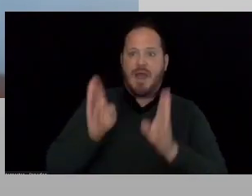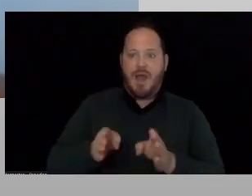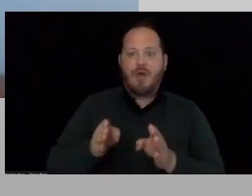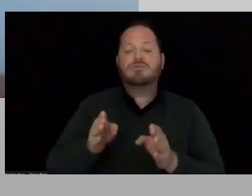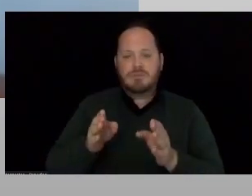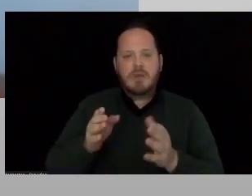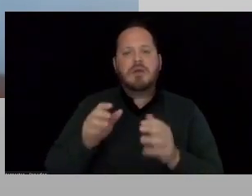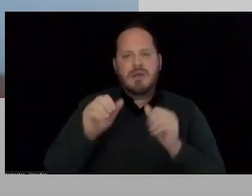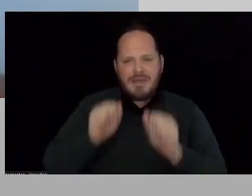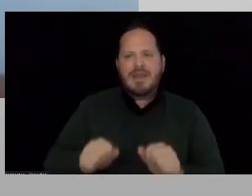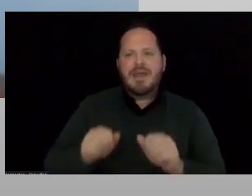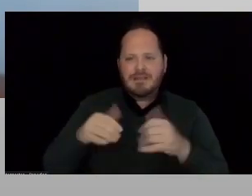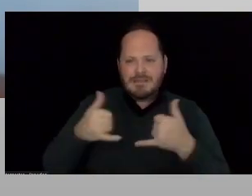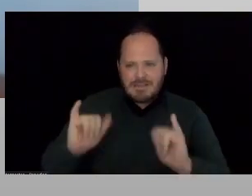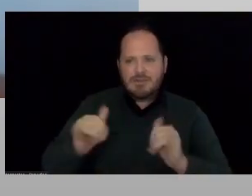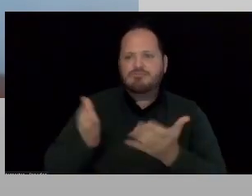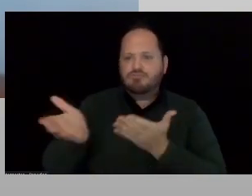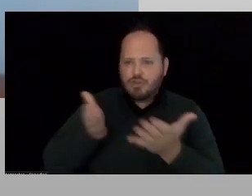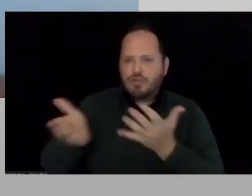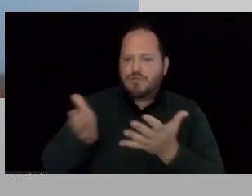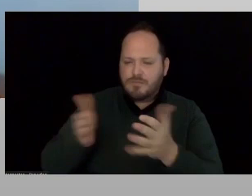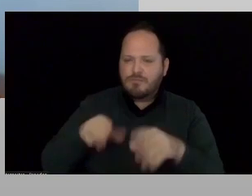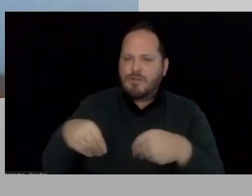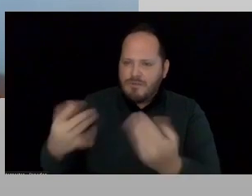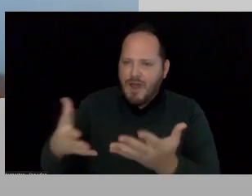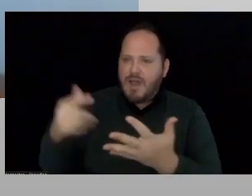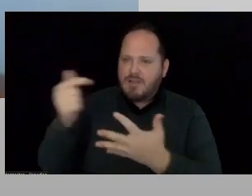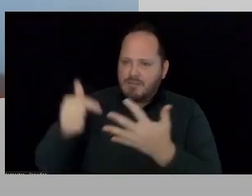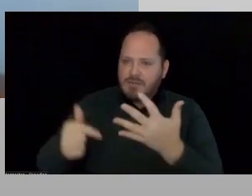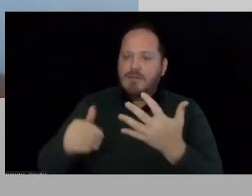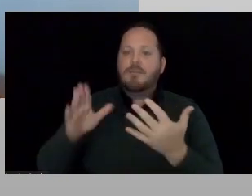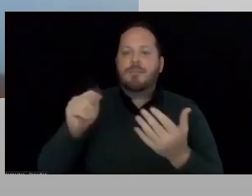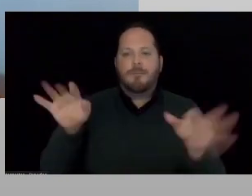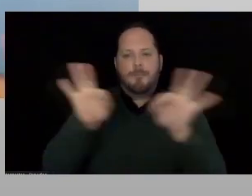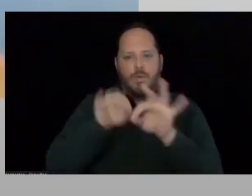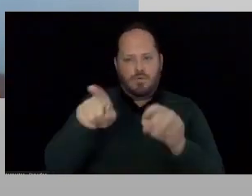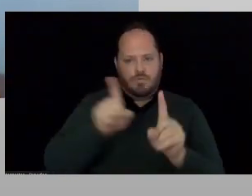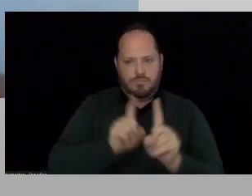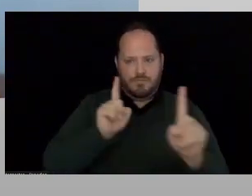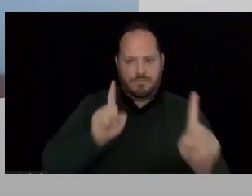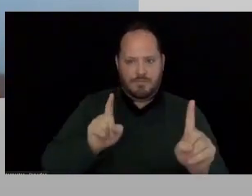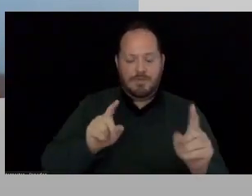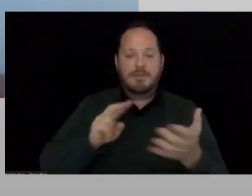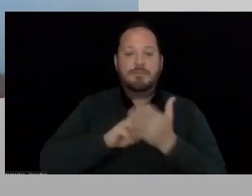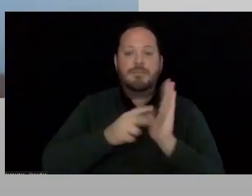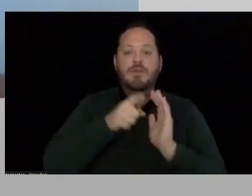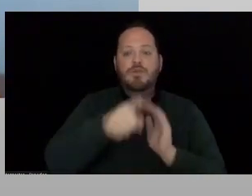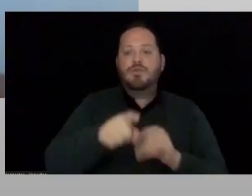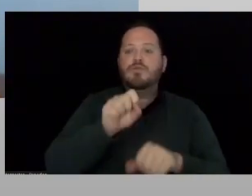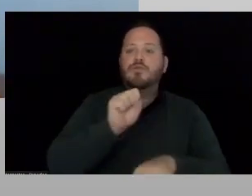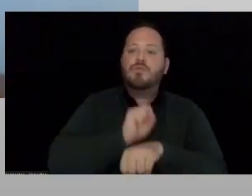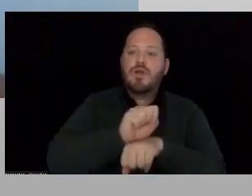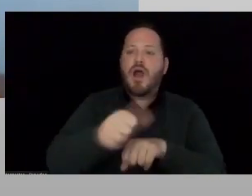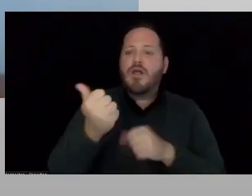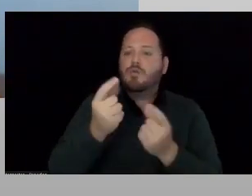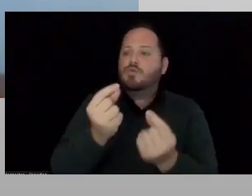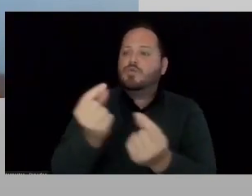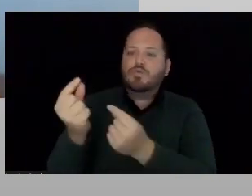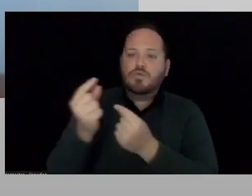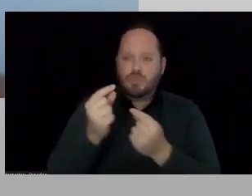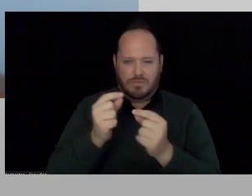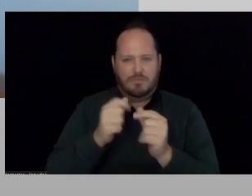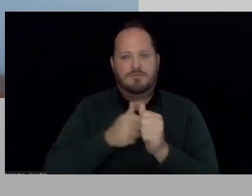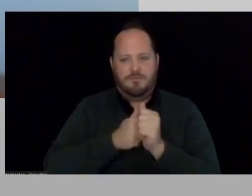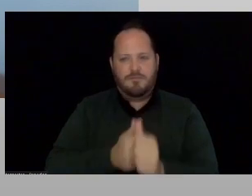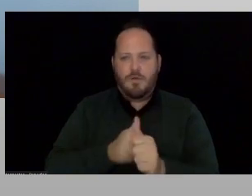distance is still recommended. So if you're doing something with your client that's not hands-on, you are still 6 feet away. This